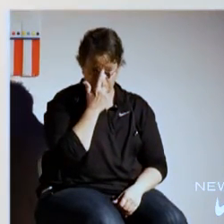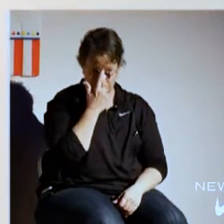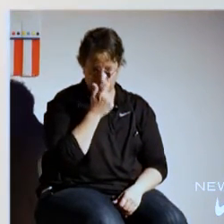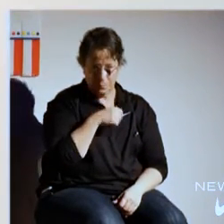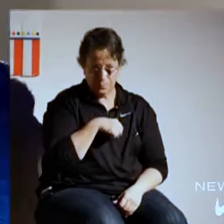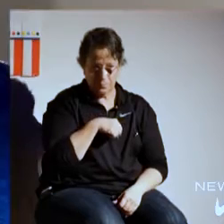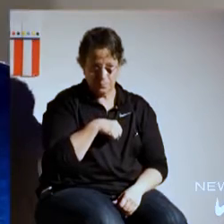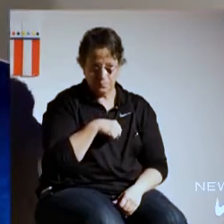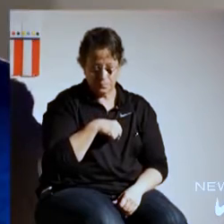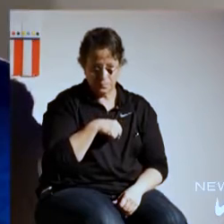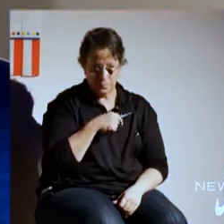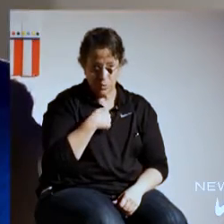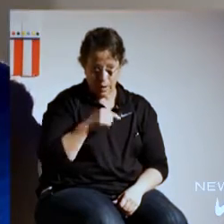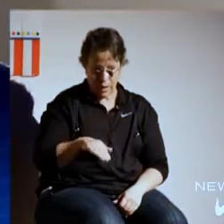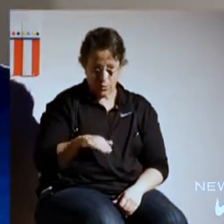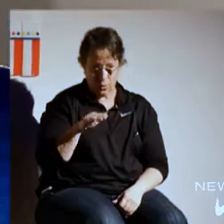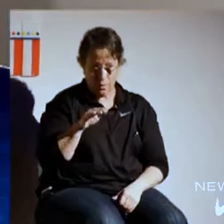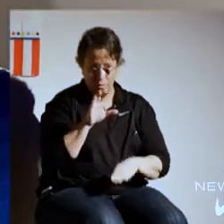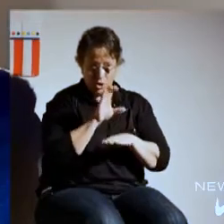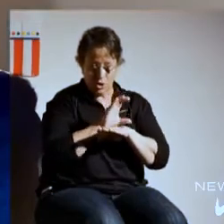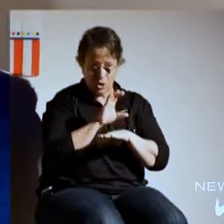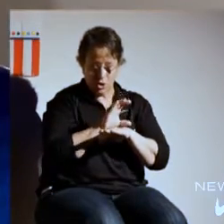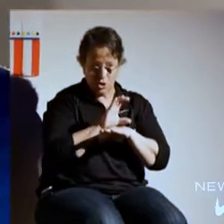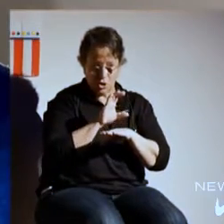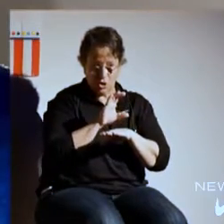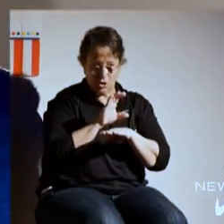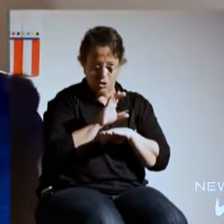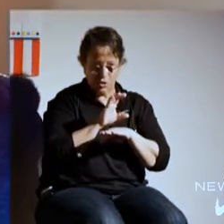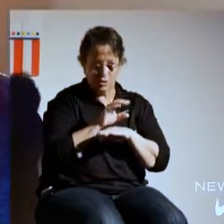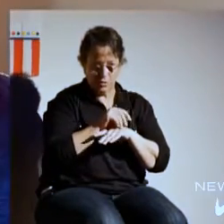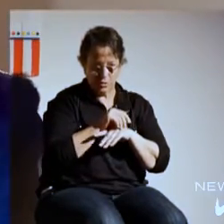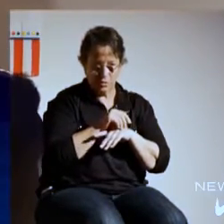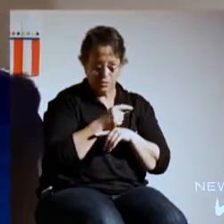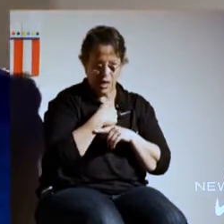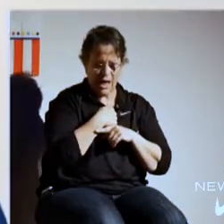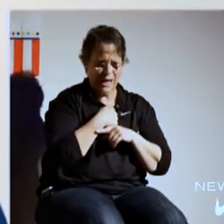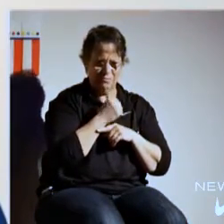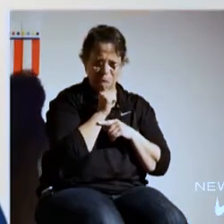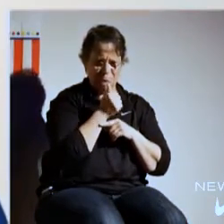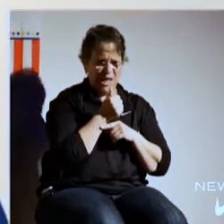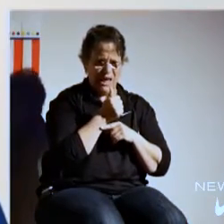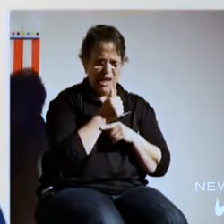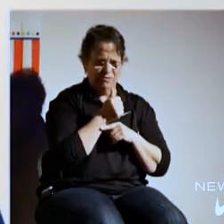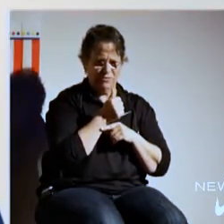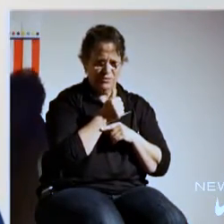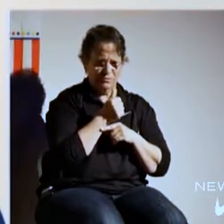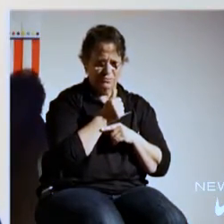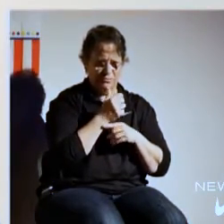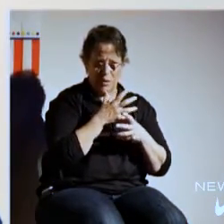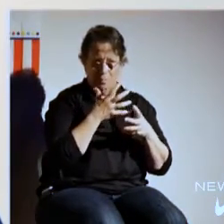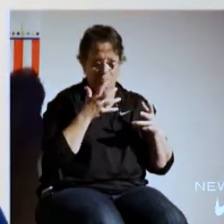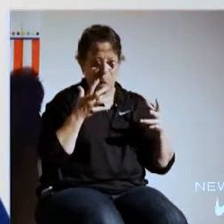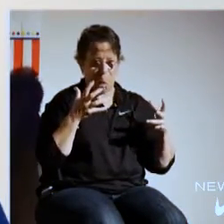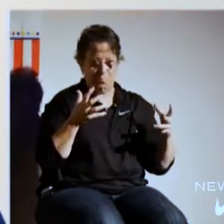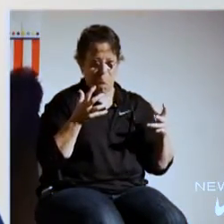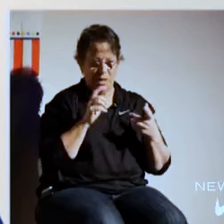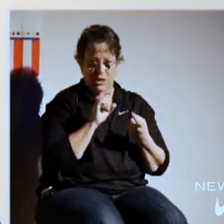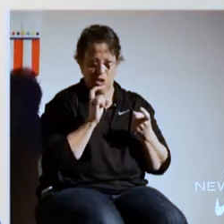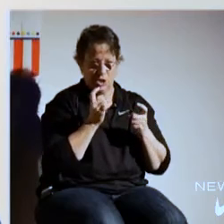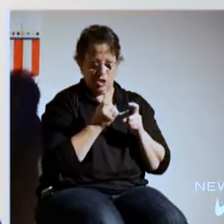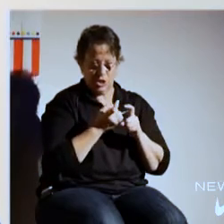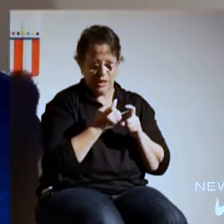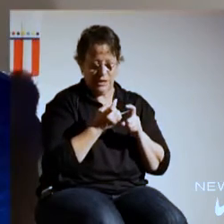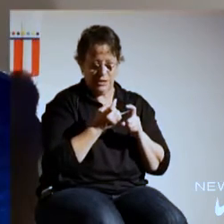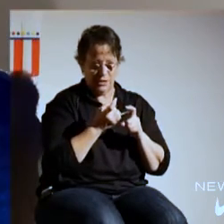I grew up in the church. I had no huge life-saving transformation. I didn't hit rock bottom at 5. But to be with somebody that hit